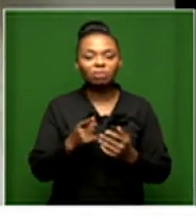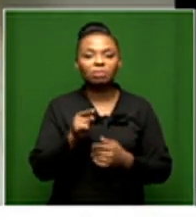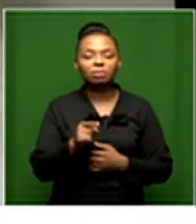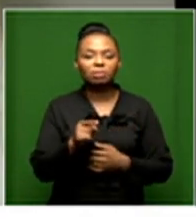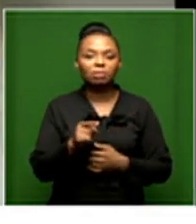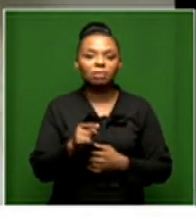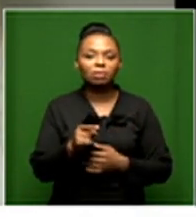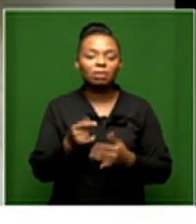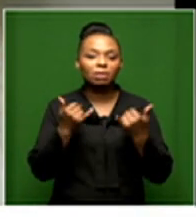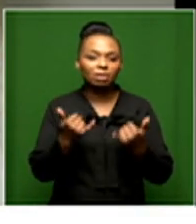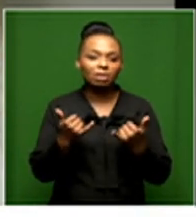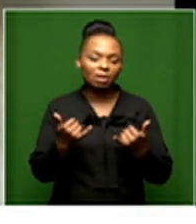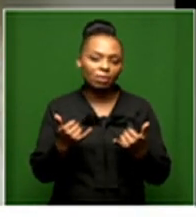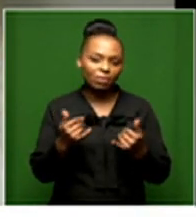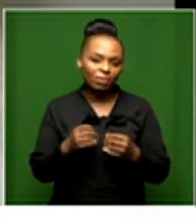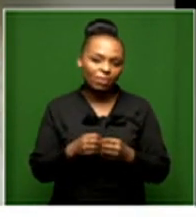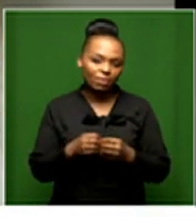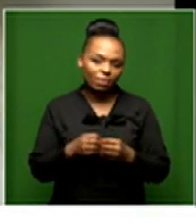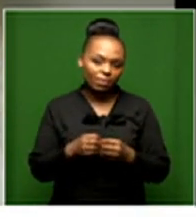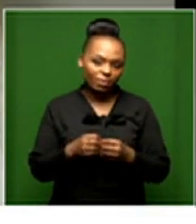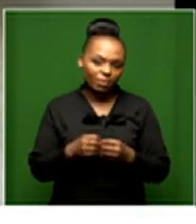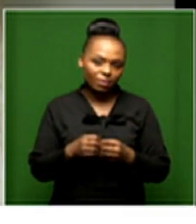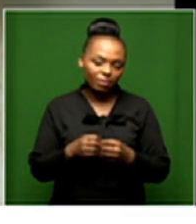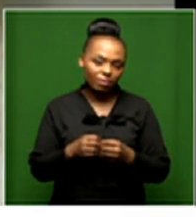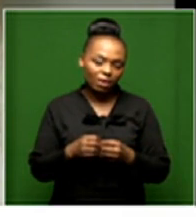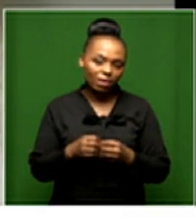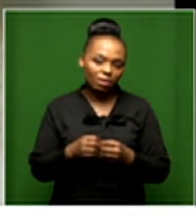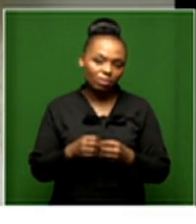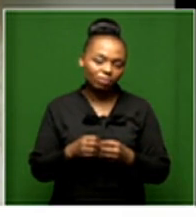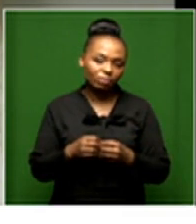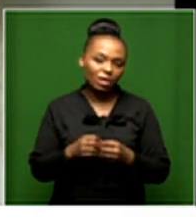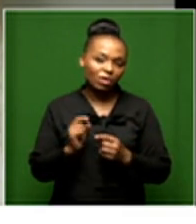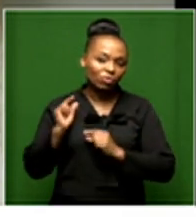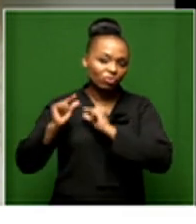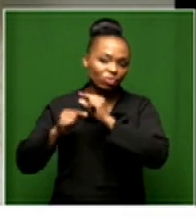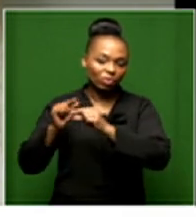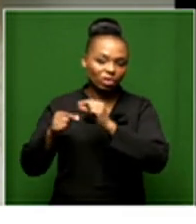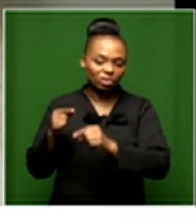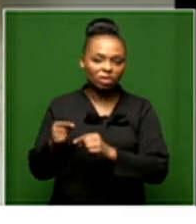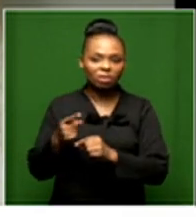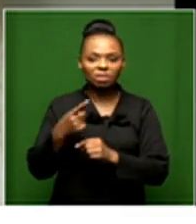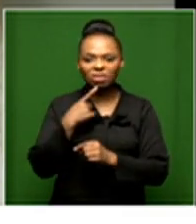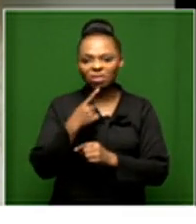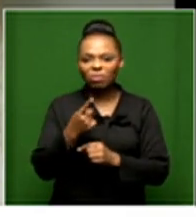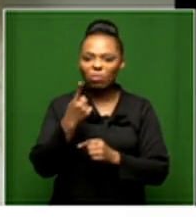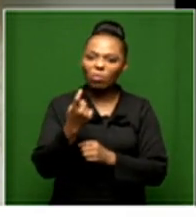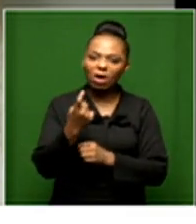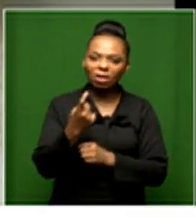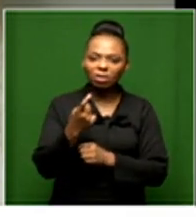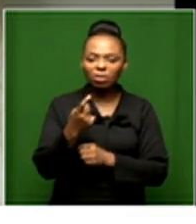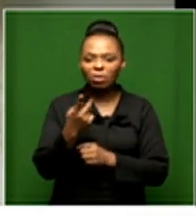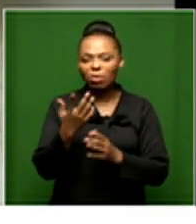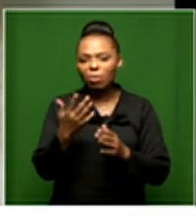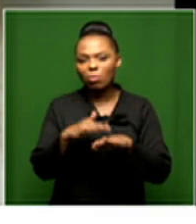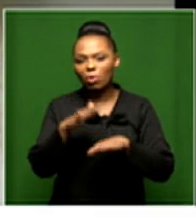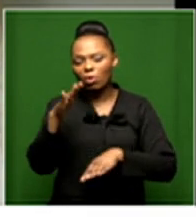is where two adult generations stay in one or more of our villages